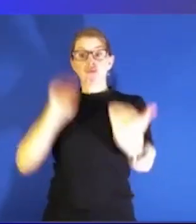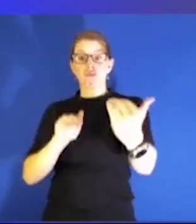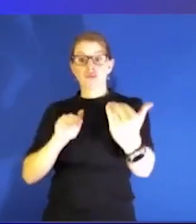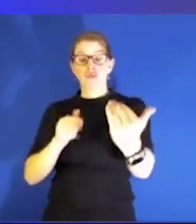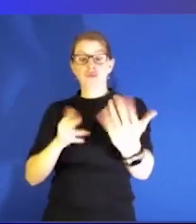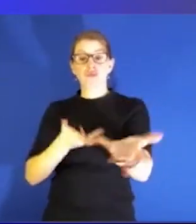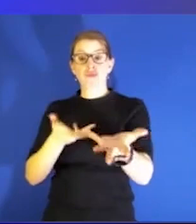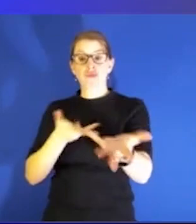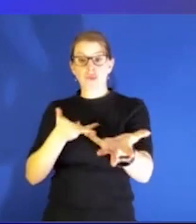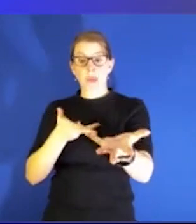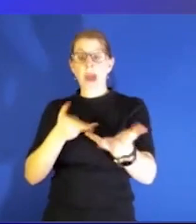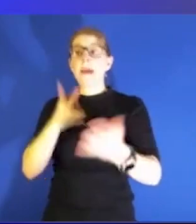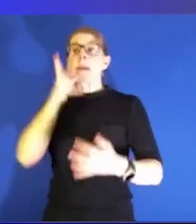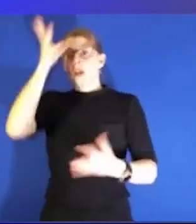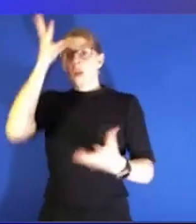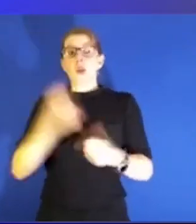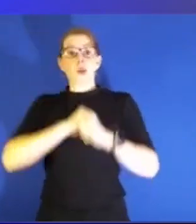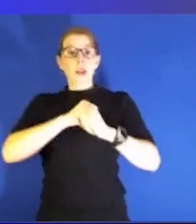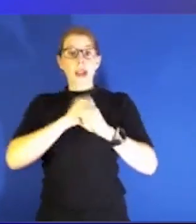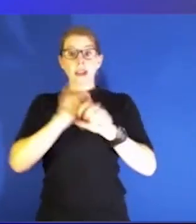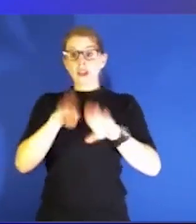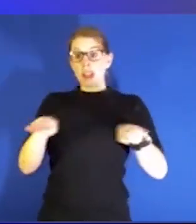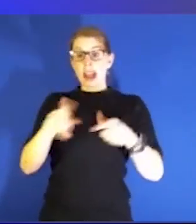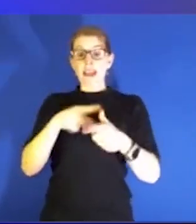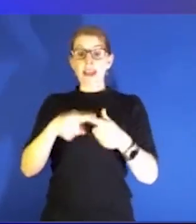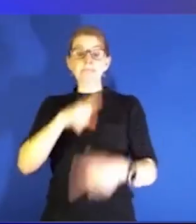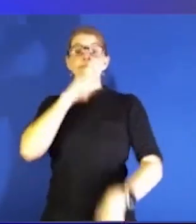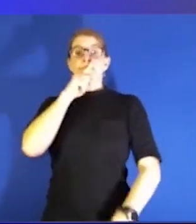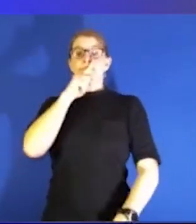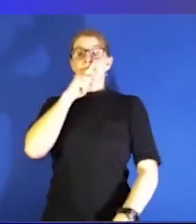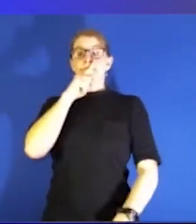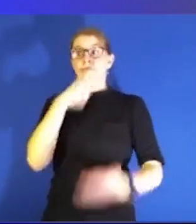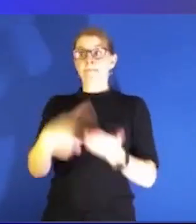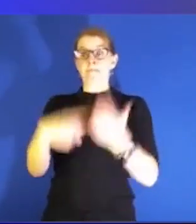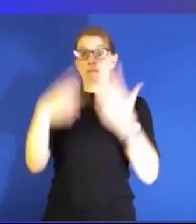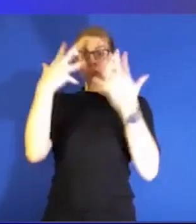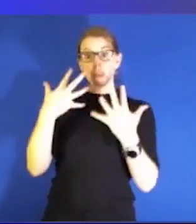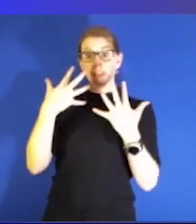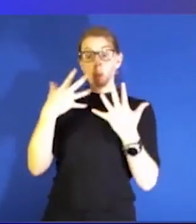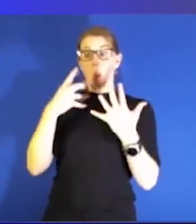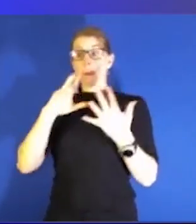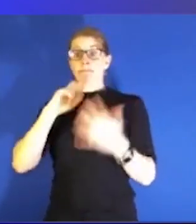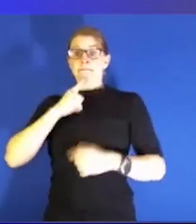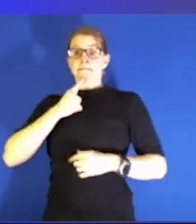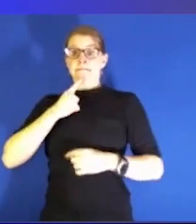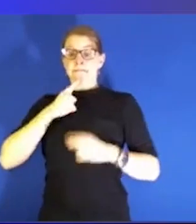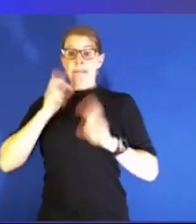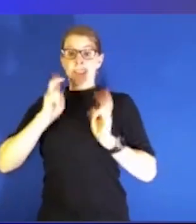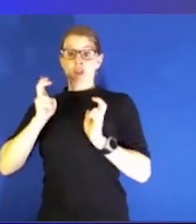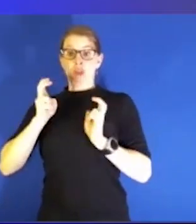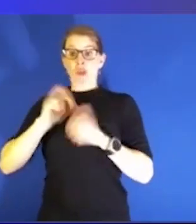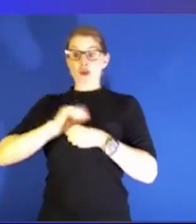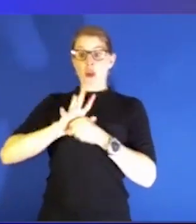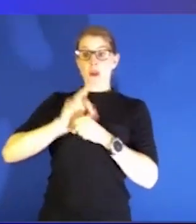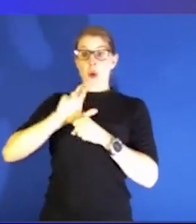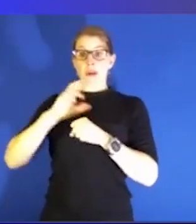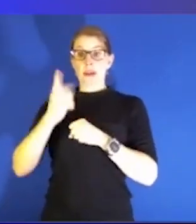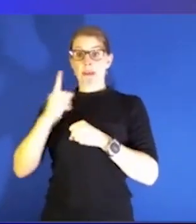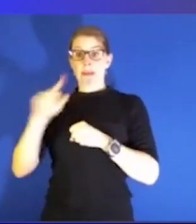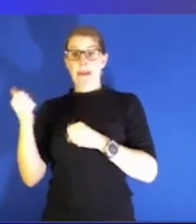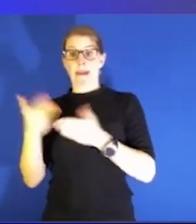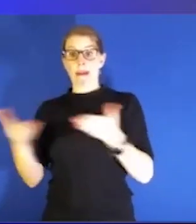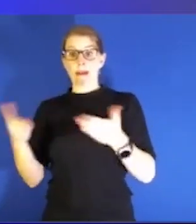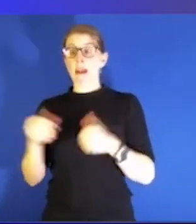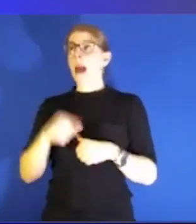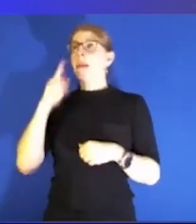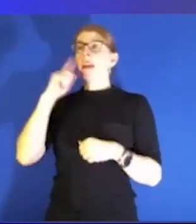to protect children and then not talk about grief or whatever the serious issue is, COVID or anything else. I'm thinking of all of the political issues